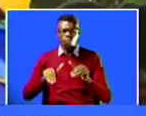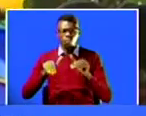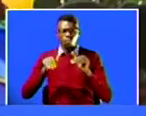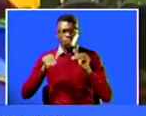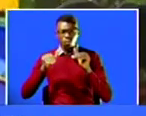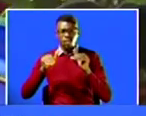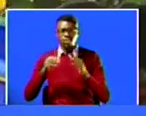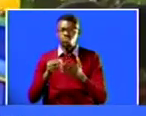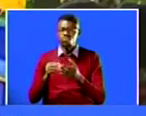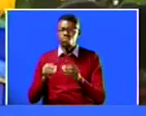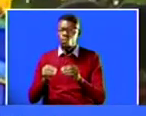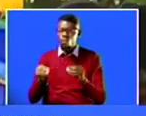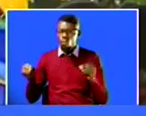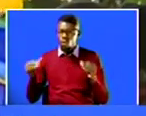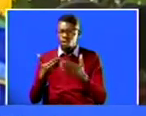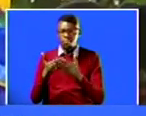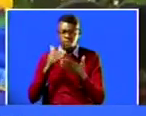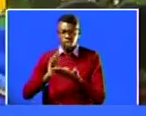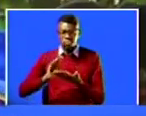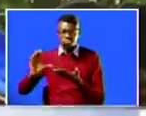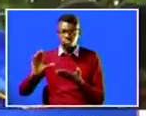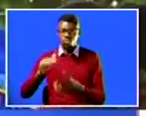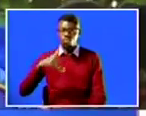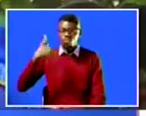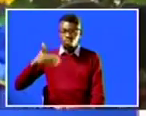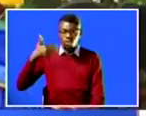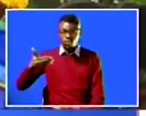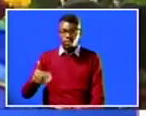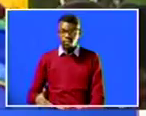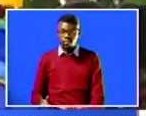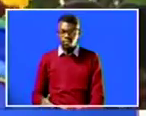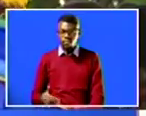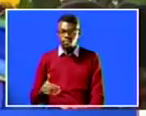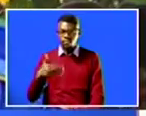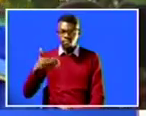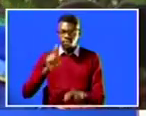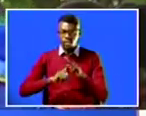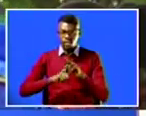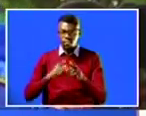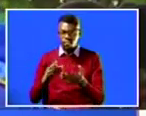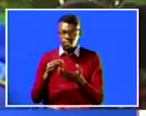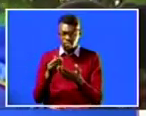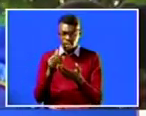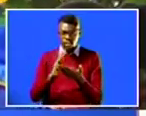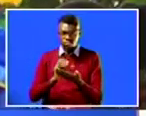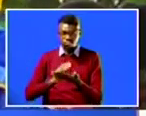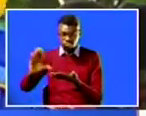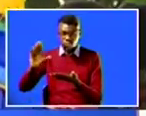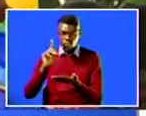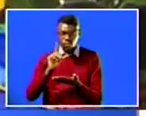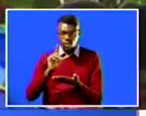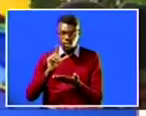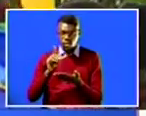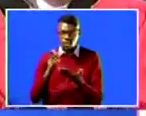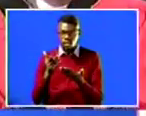too long to be disbursed. And often, even when they are finally disbursed,